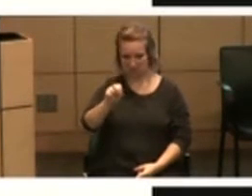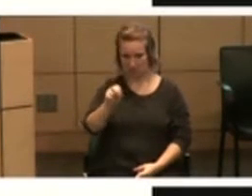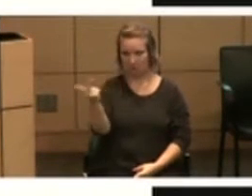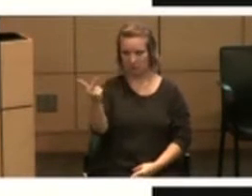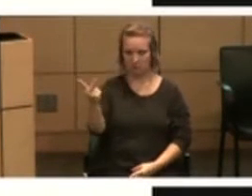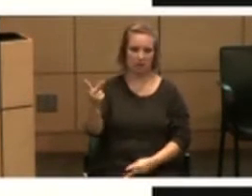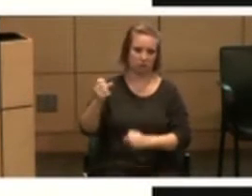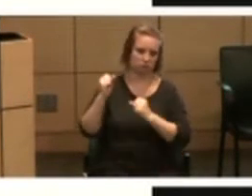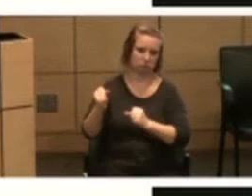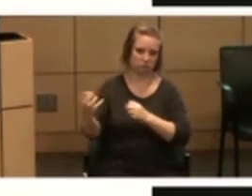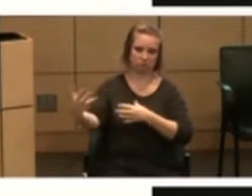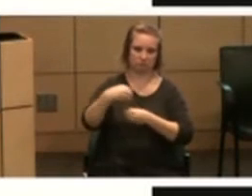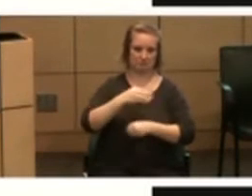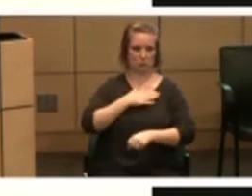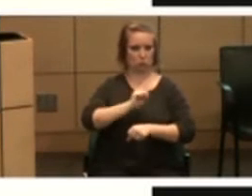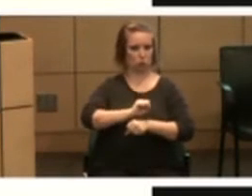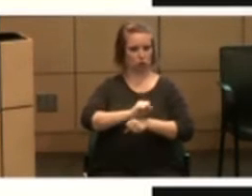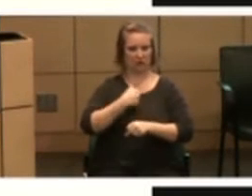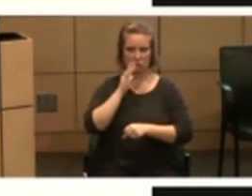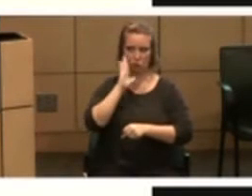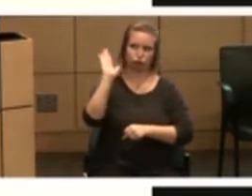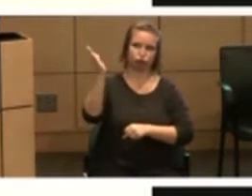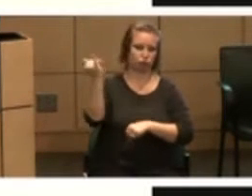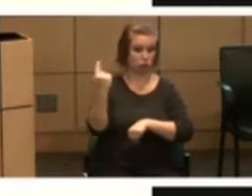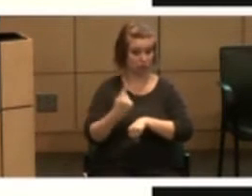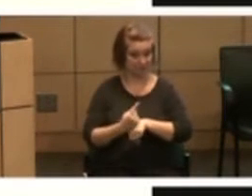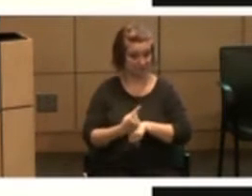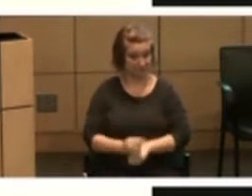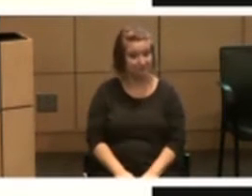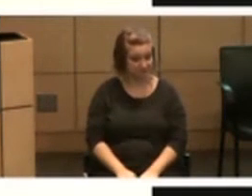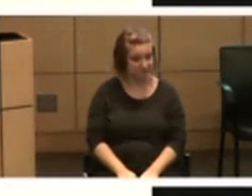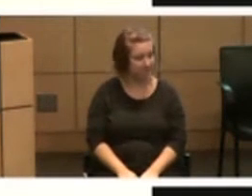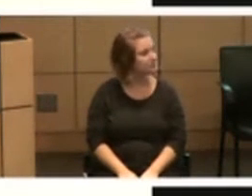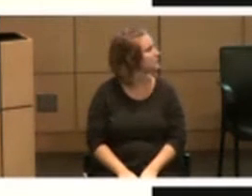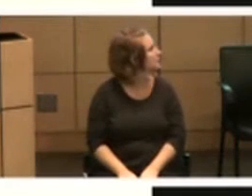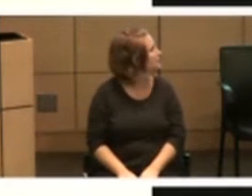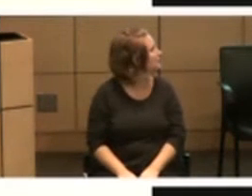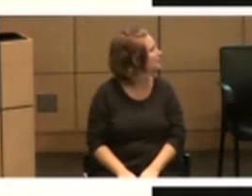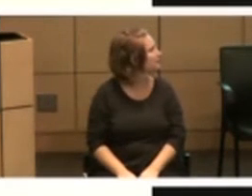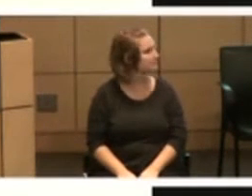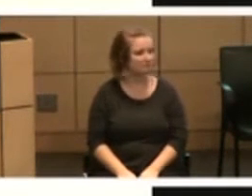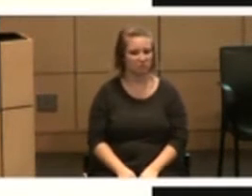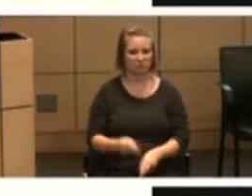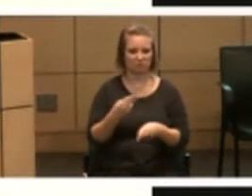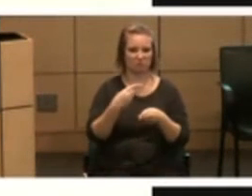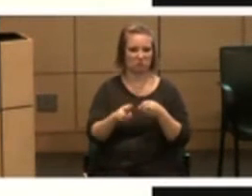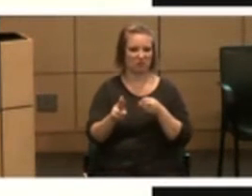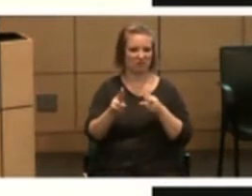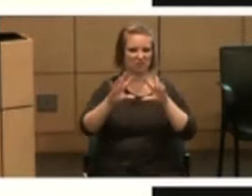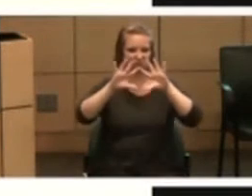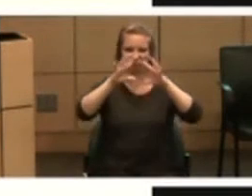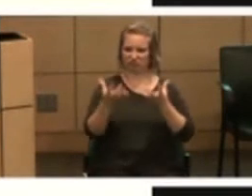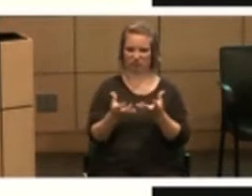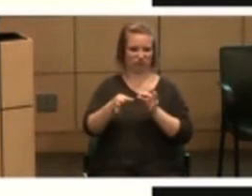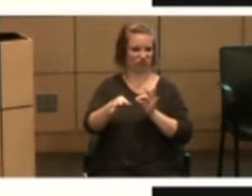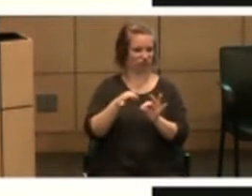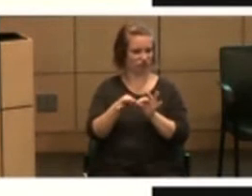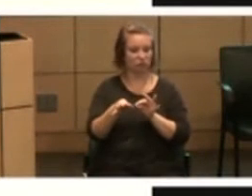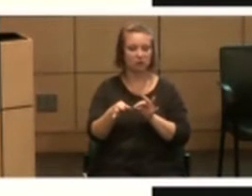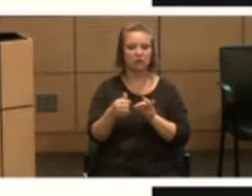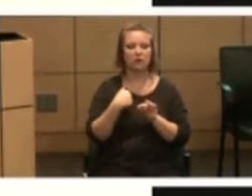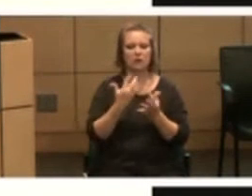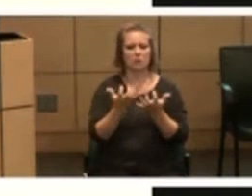the work that I'm going to talk about today. Okay, so a really quick overview. One of the things I want to talk